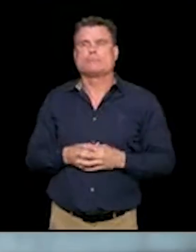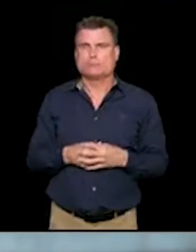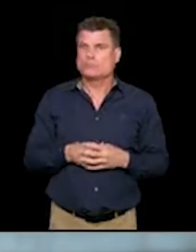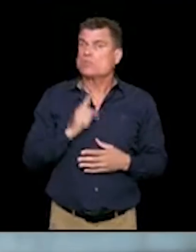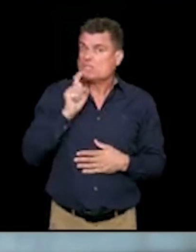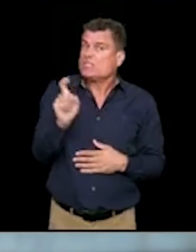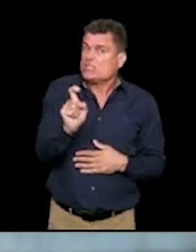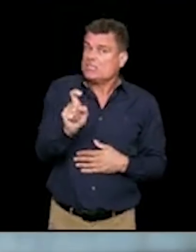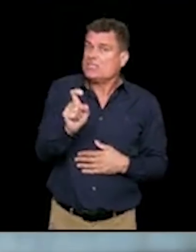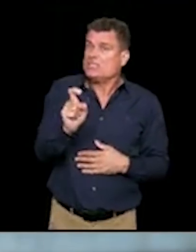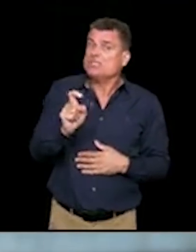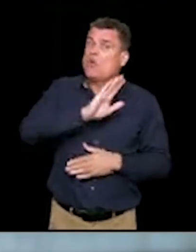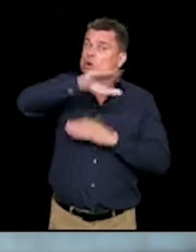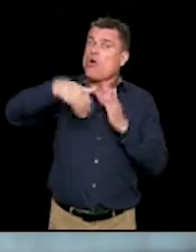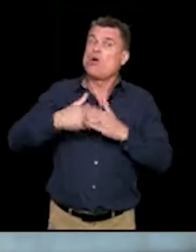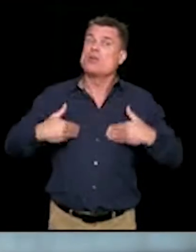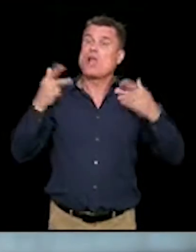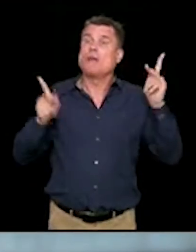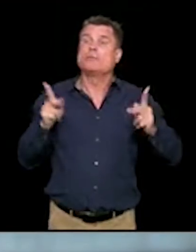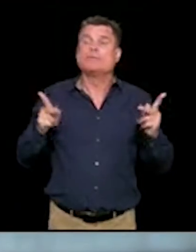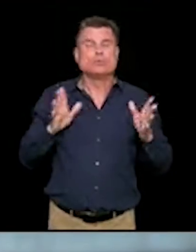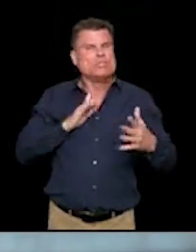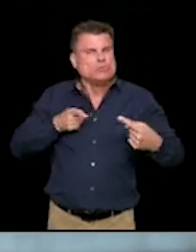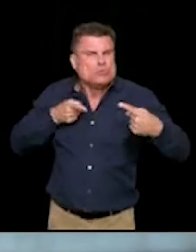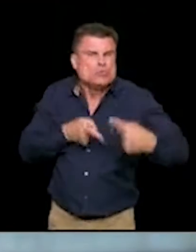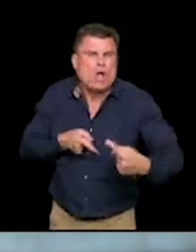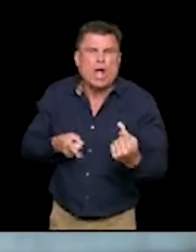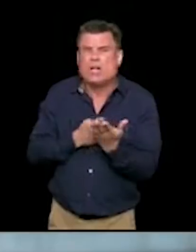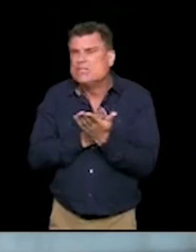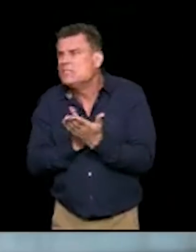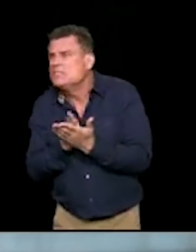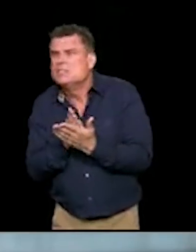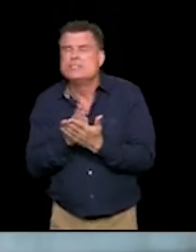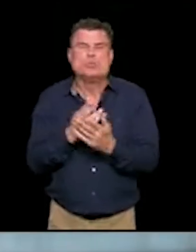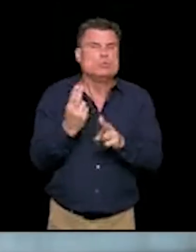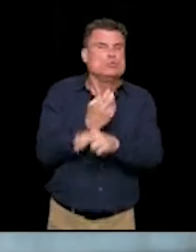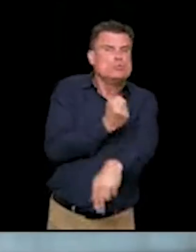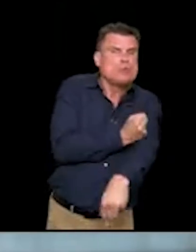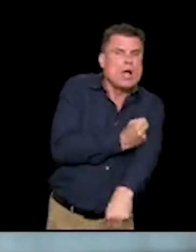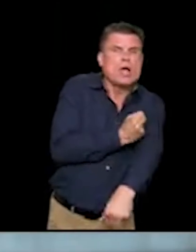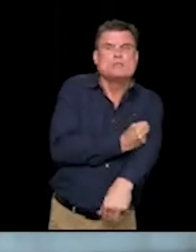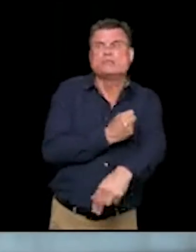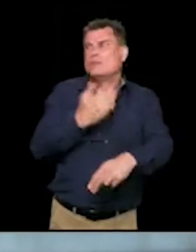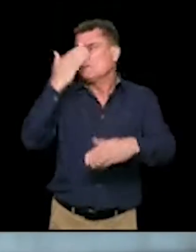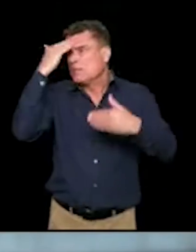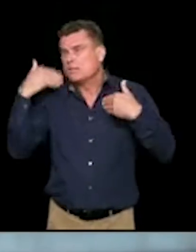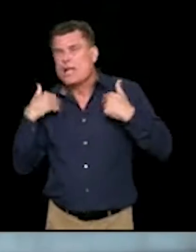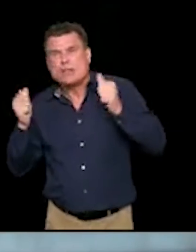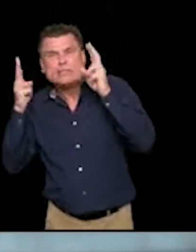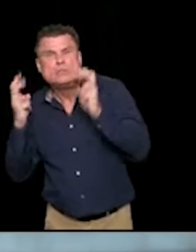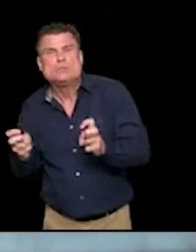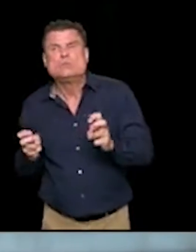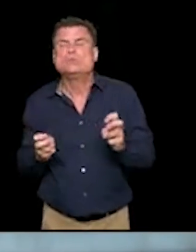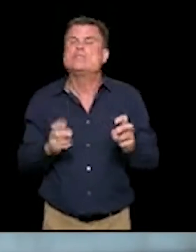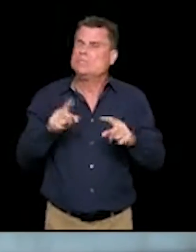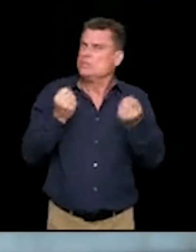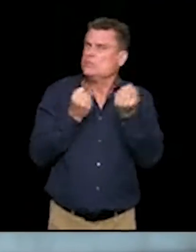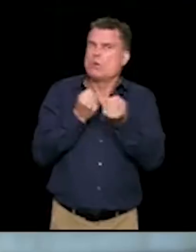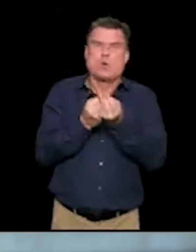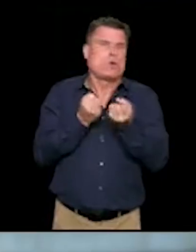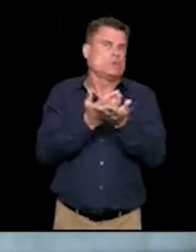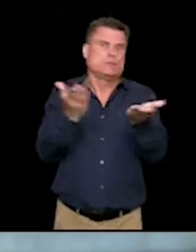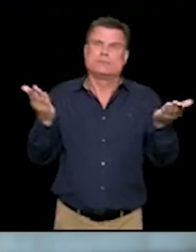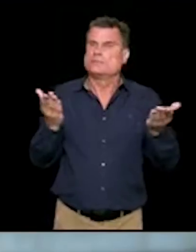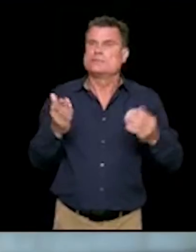every young person in this province getting the supports that they need, not just to survive, but to thrive. And today, we